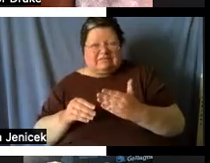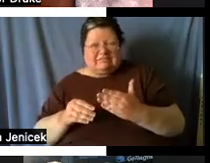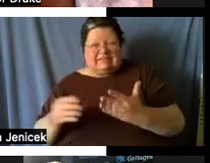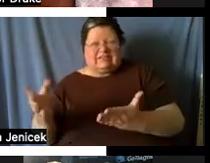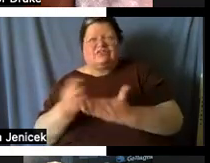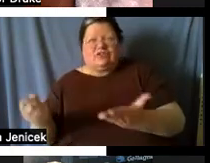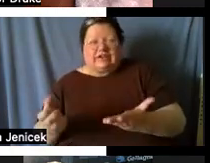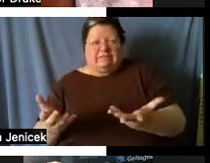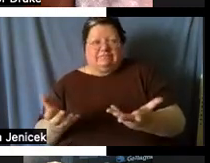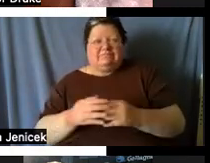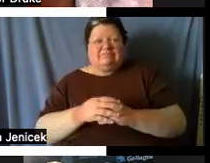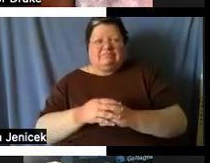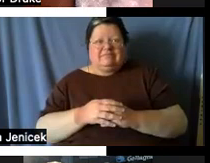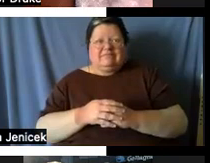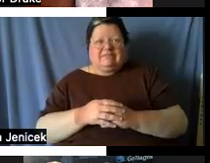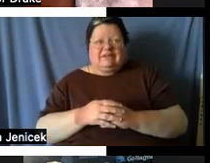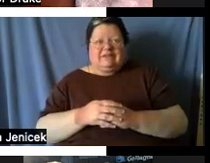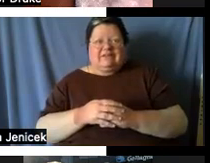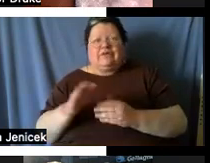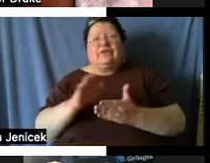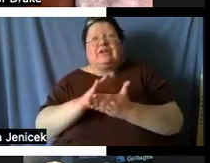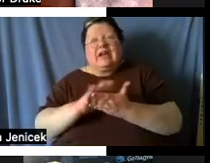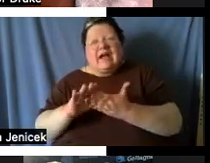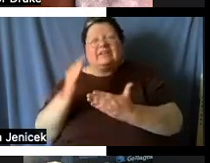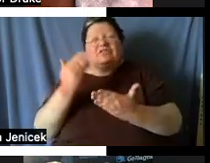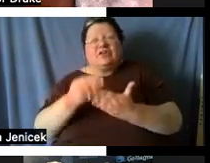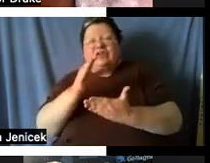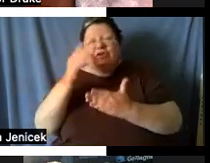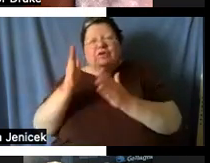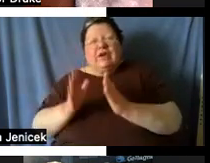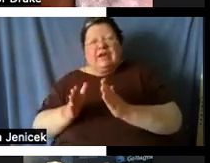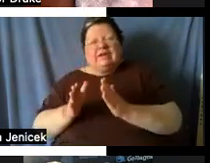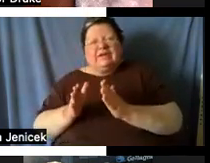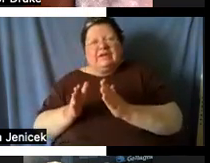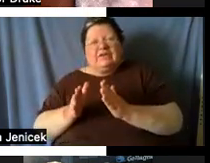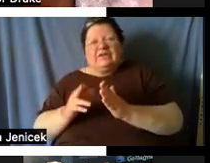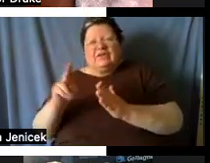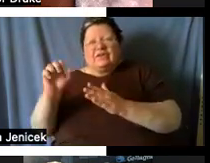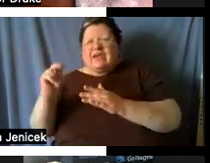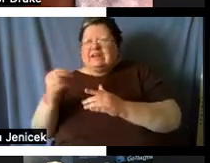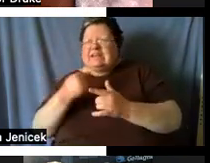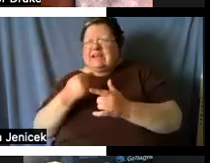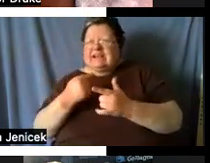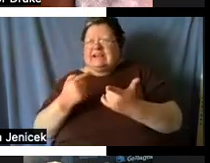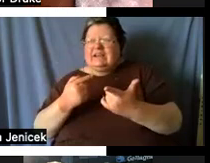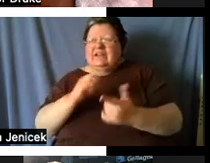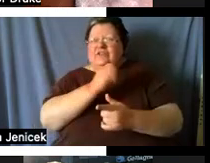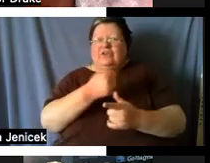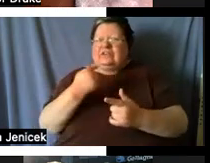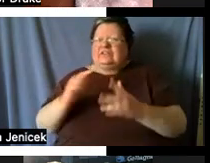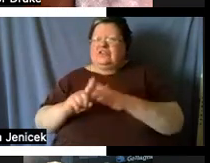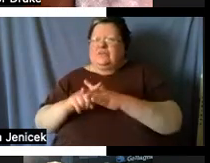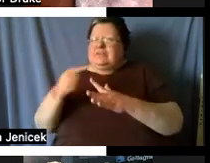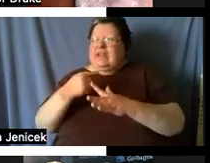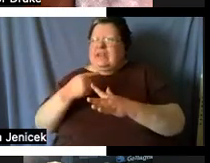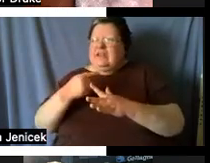So you're a nice, good Ukrainian farmer, and the authorities come and say, today we're taking your food away.